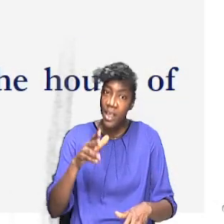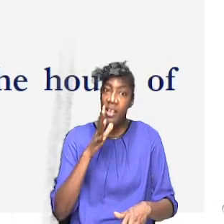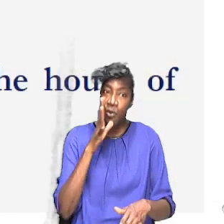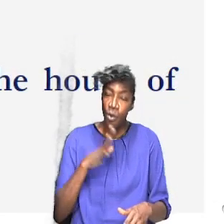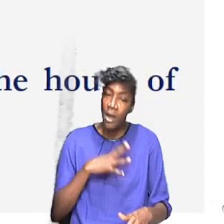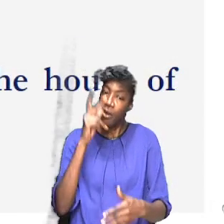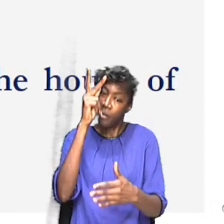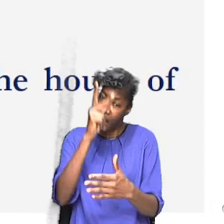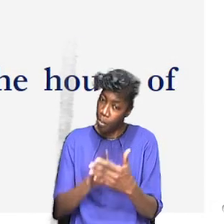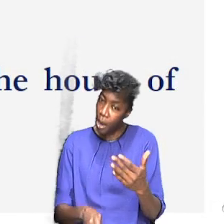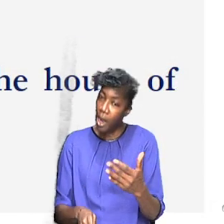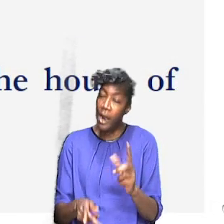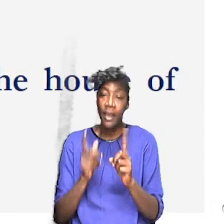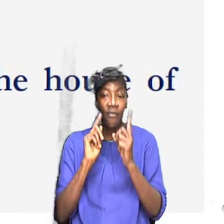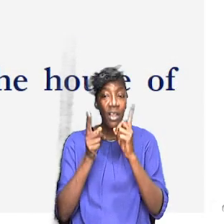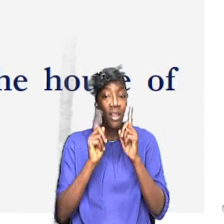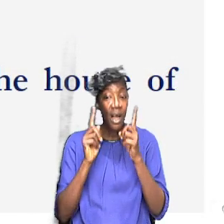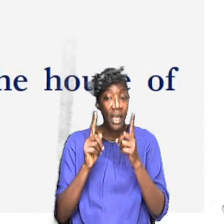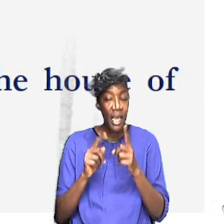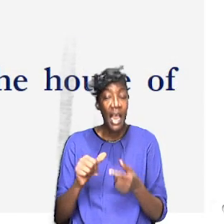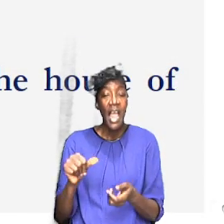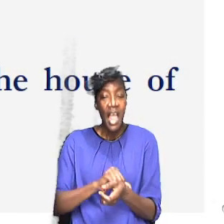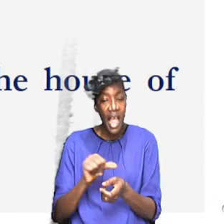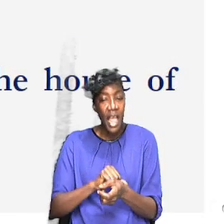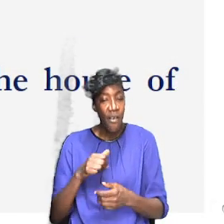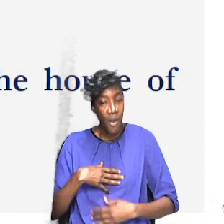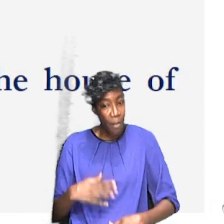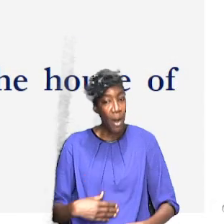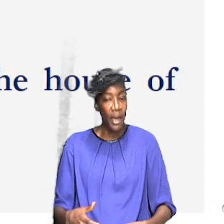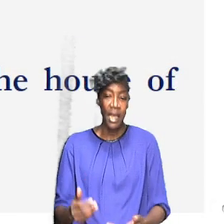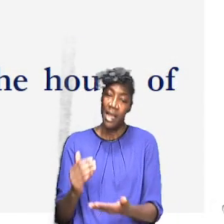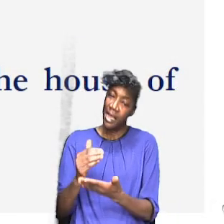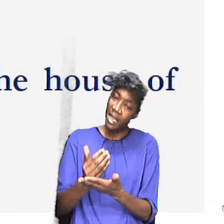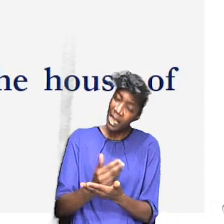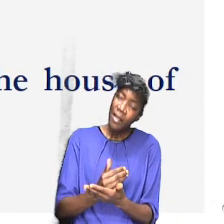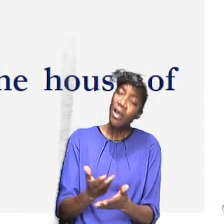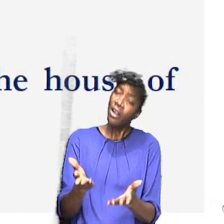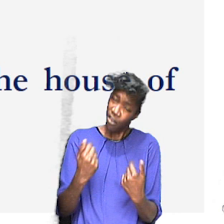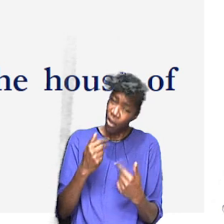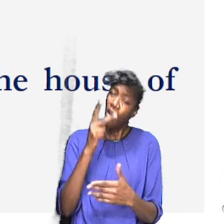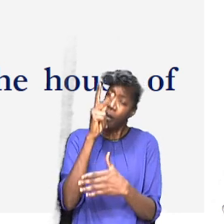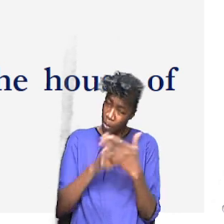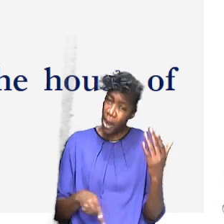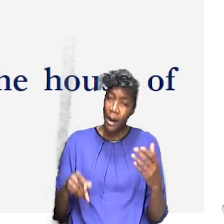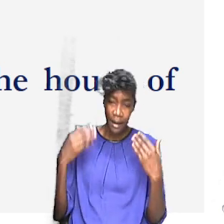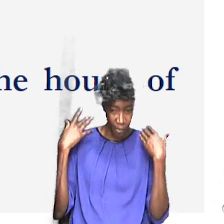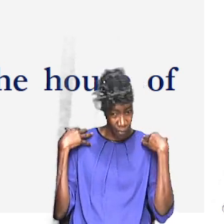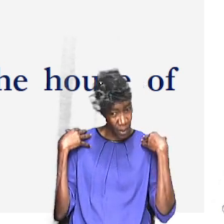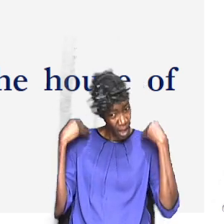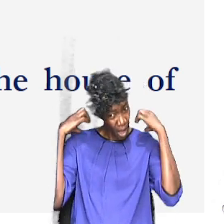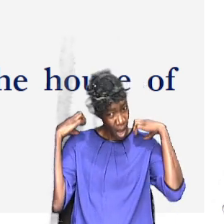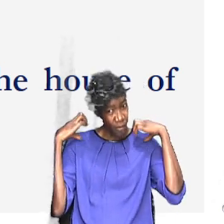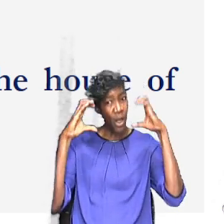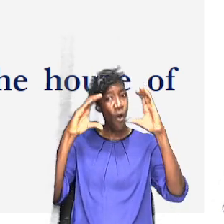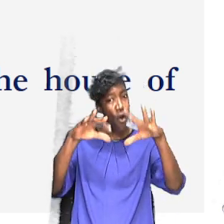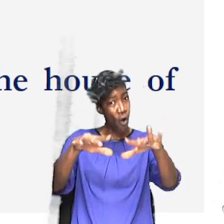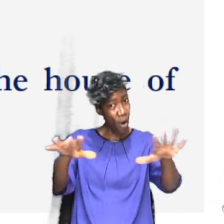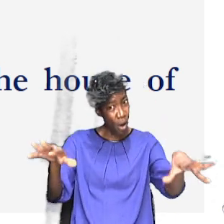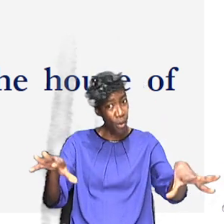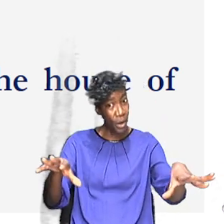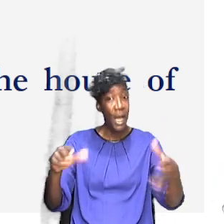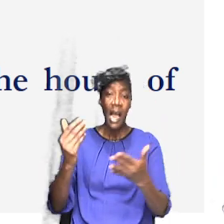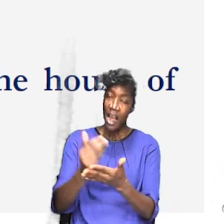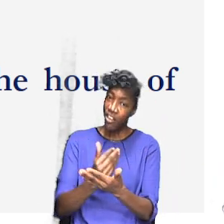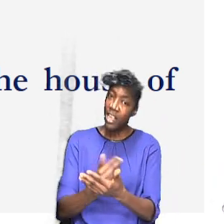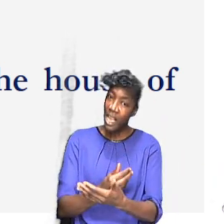a part of the discussion. Seeing everybody gather, she probably come as a part of the crowd, amen, and she gathered there in Simon's